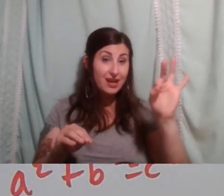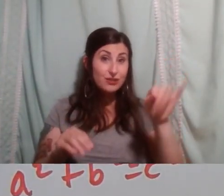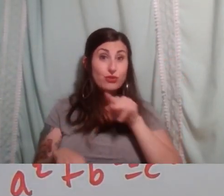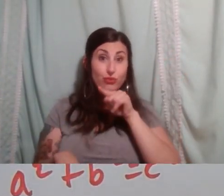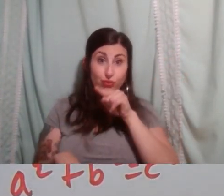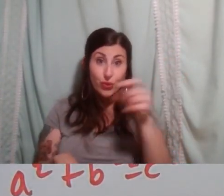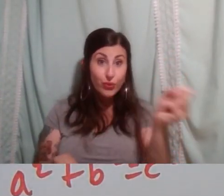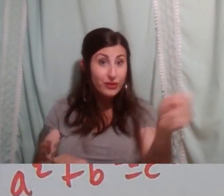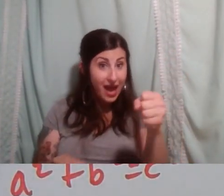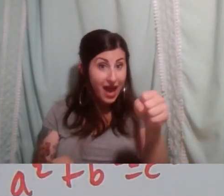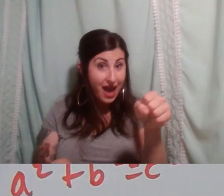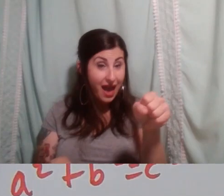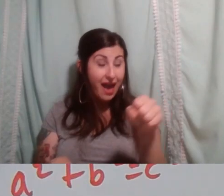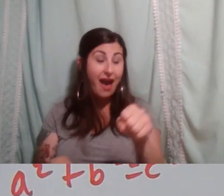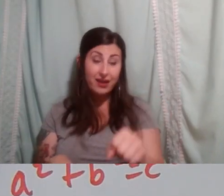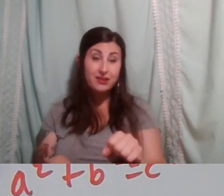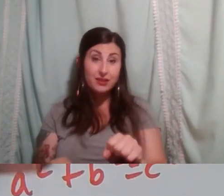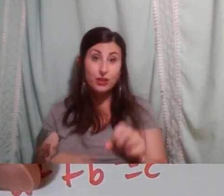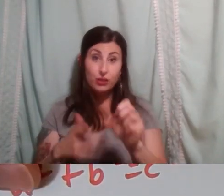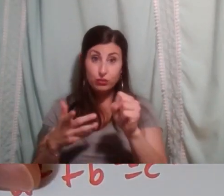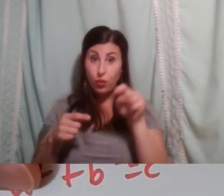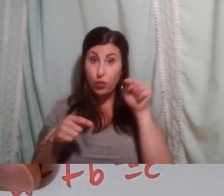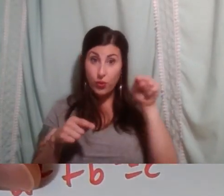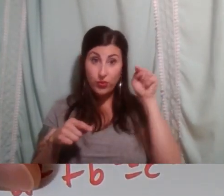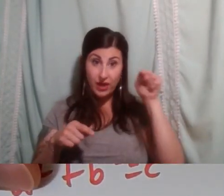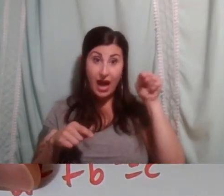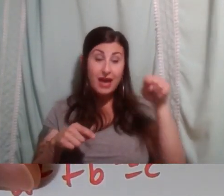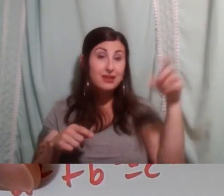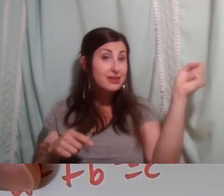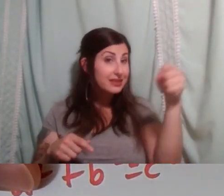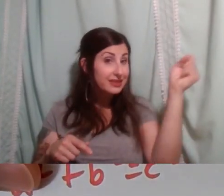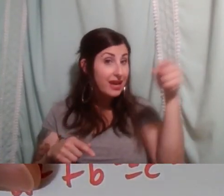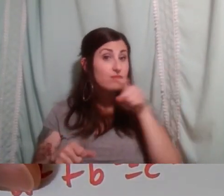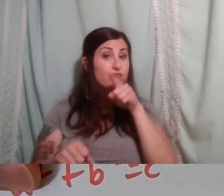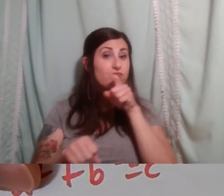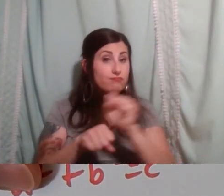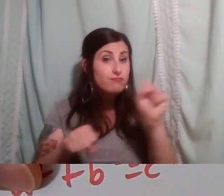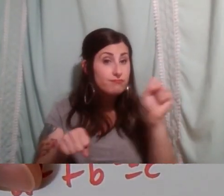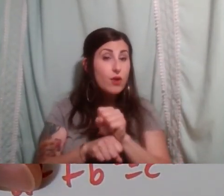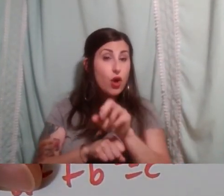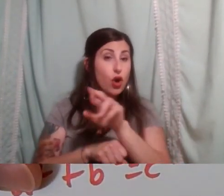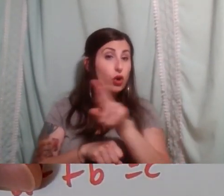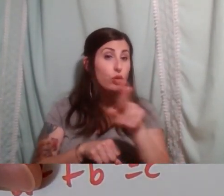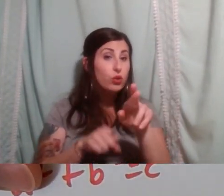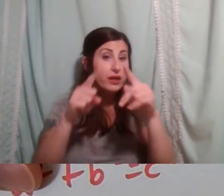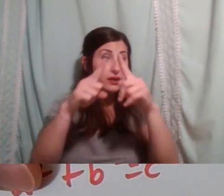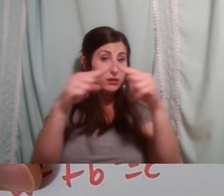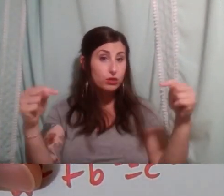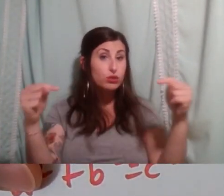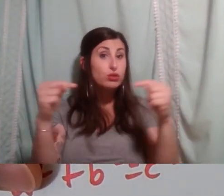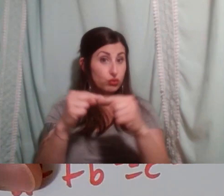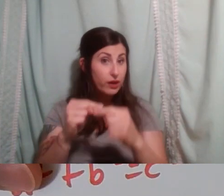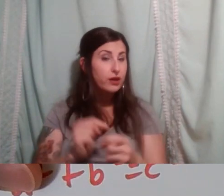yes, that's true. So this is a